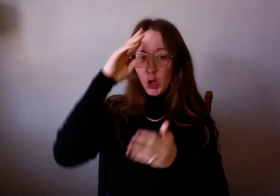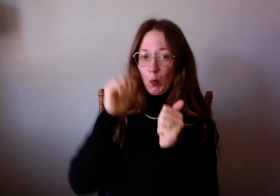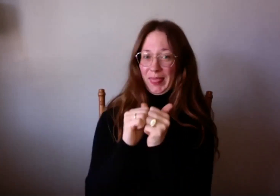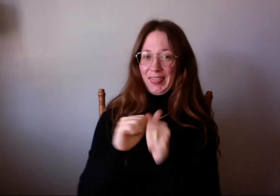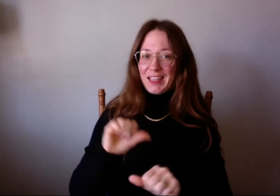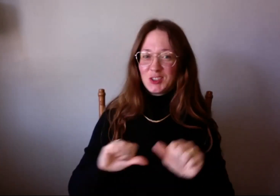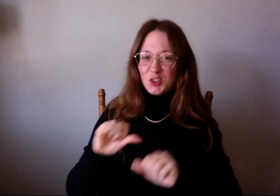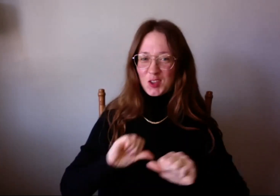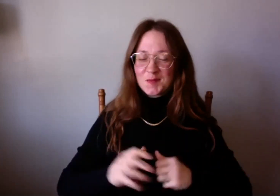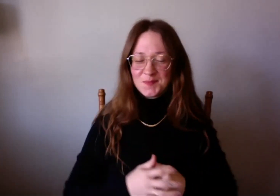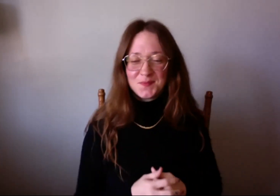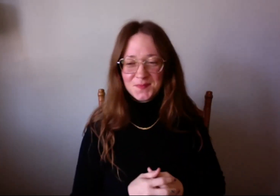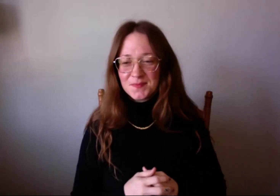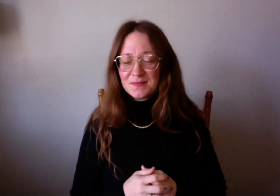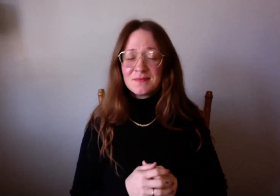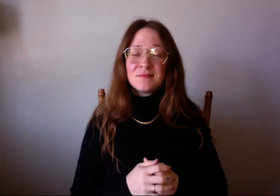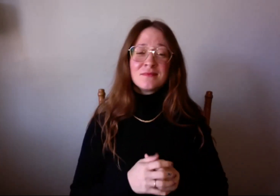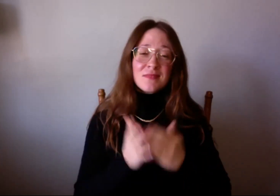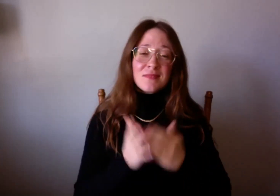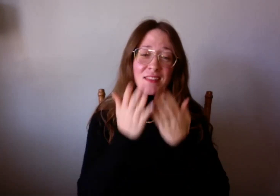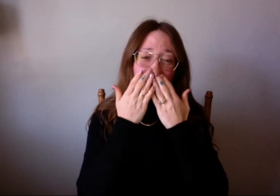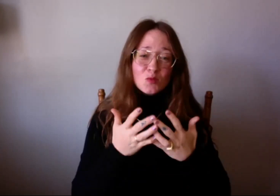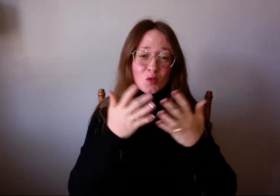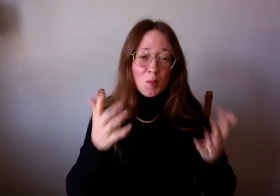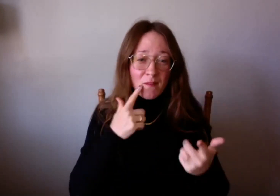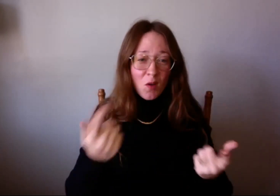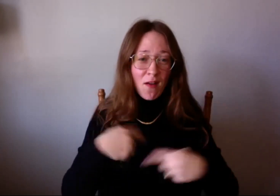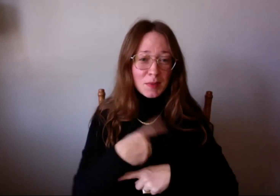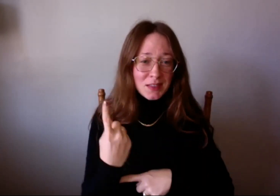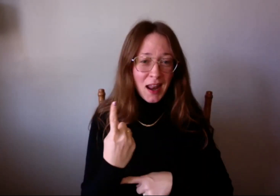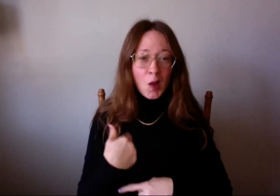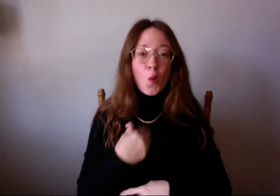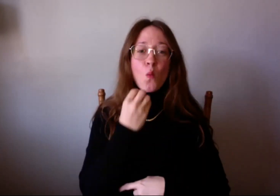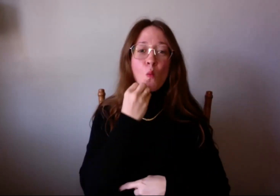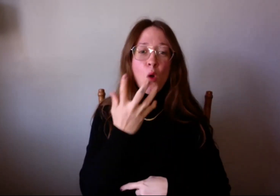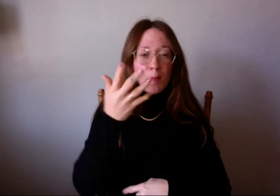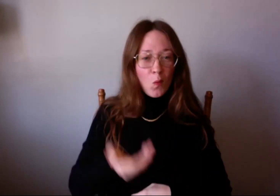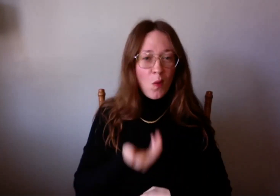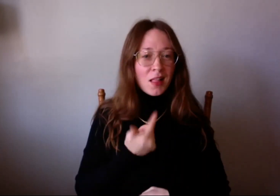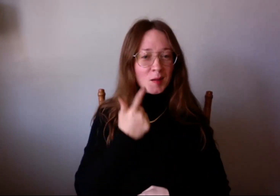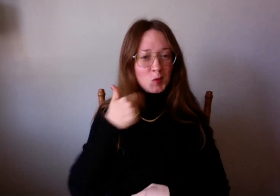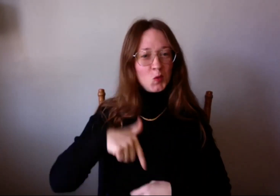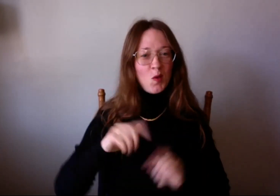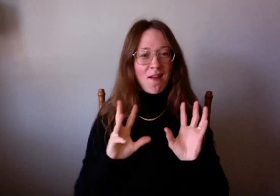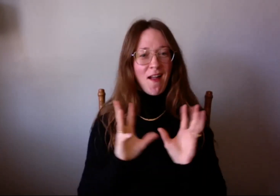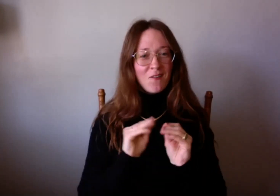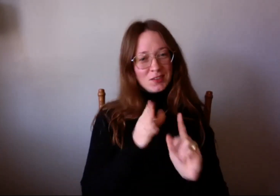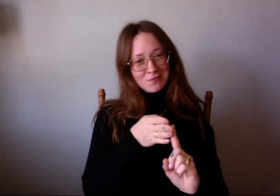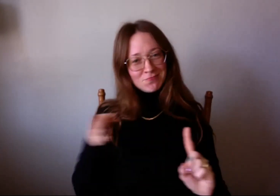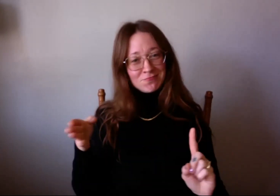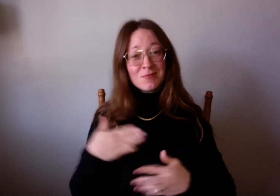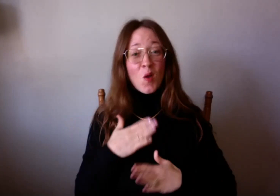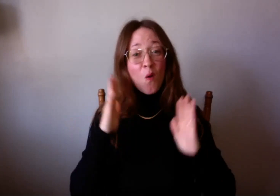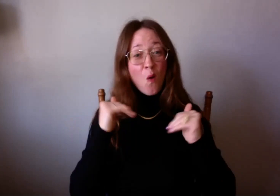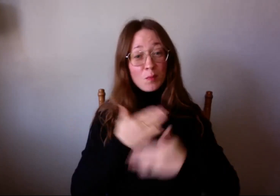With this, we thank you for your interest and participation and warmly welcome you to this conference. We hope you enjoy yourselves,